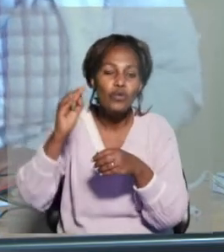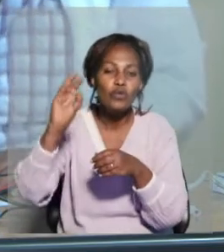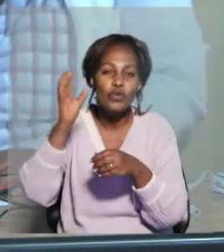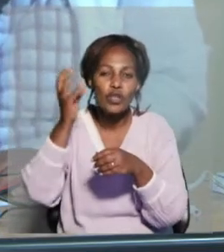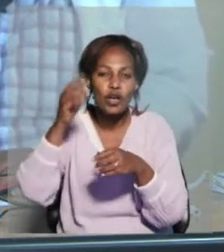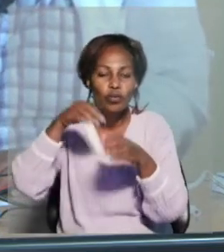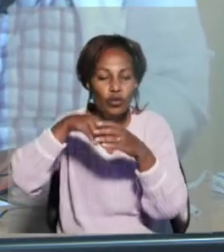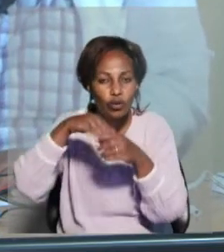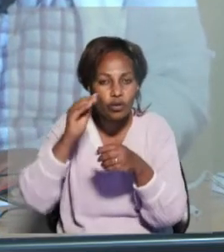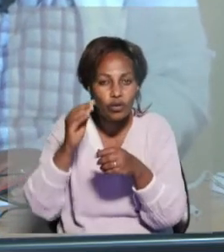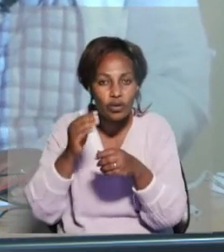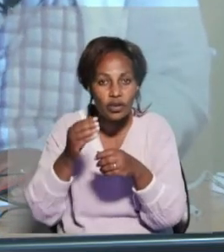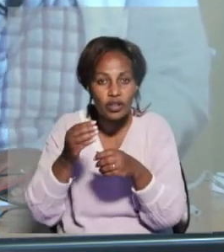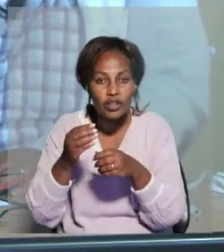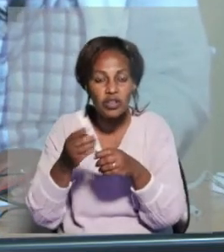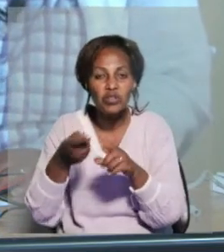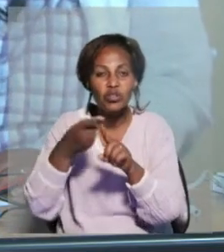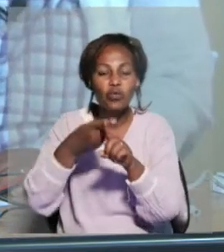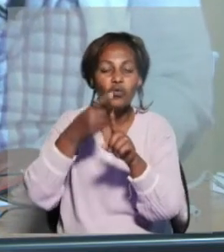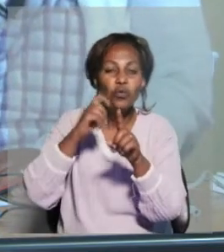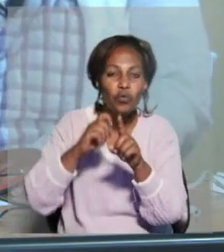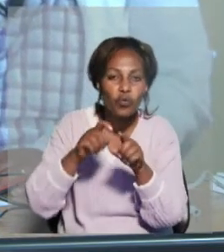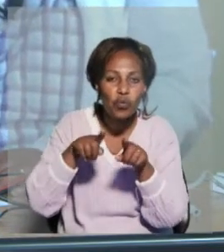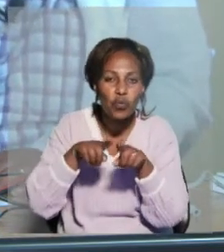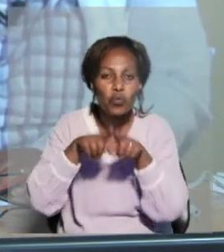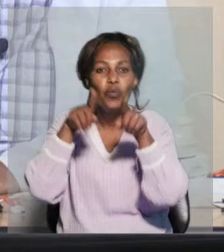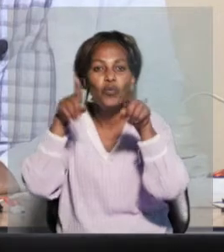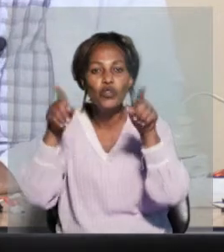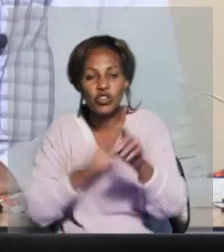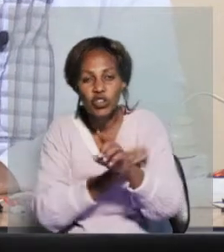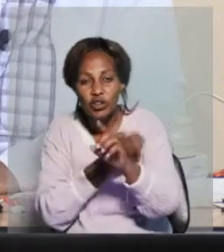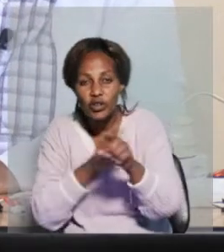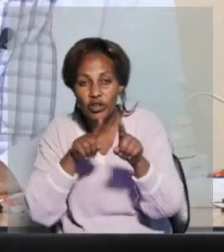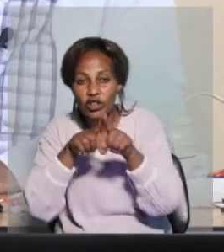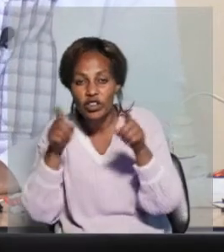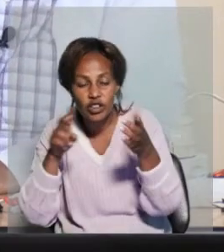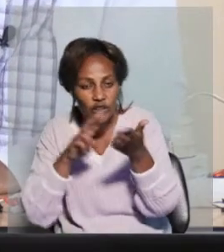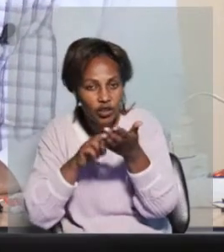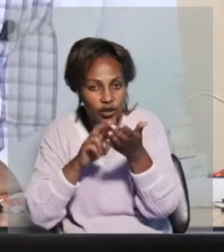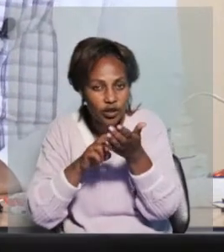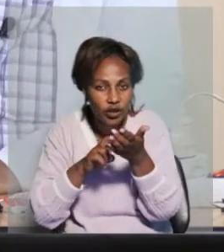in the form of potential difference read by the multimeter.